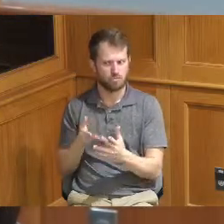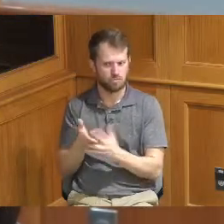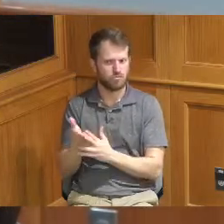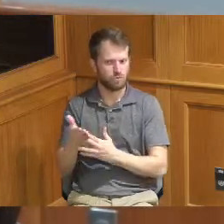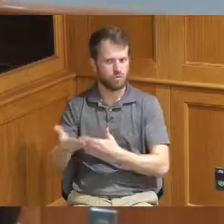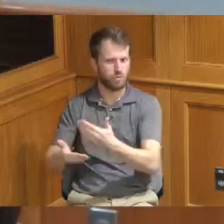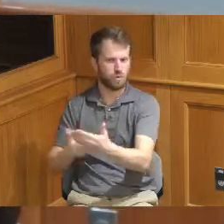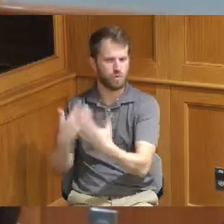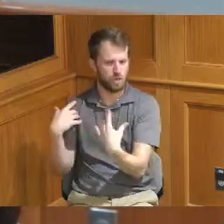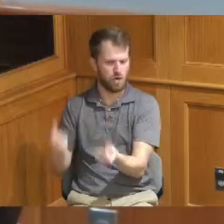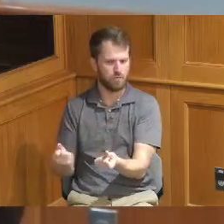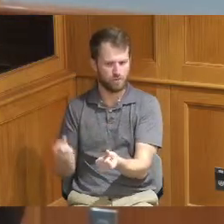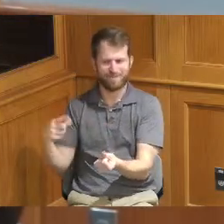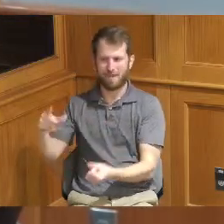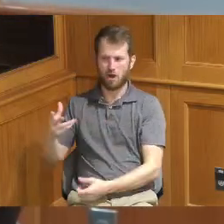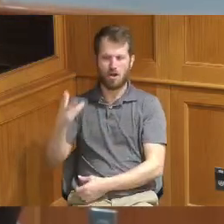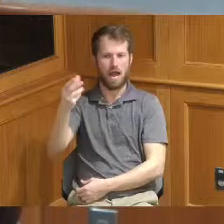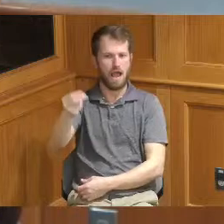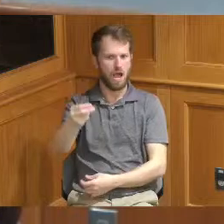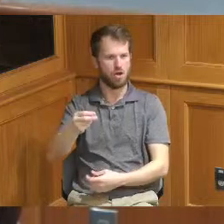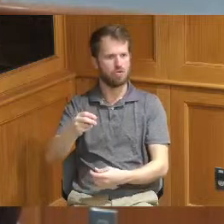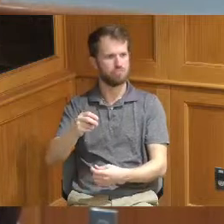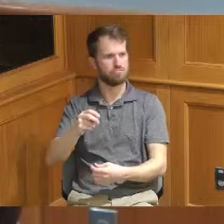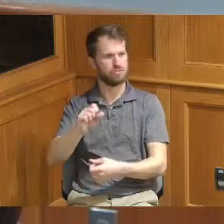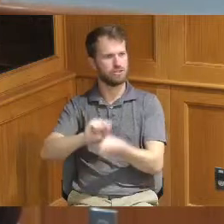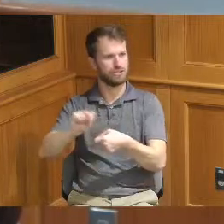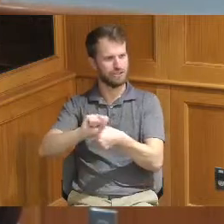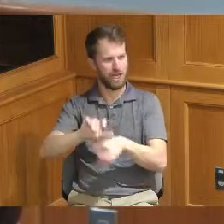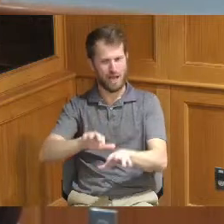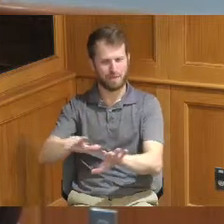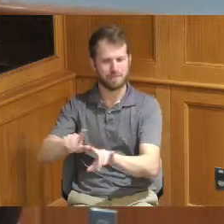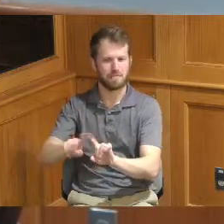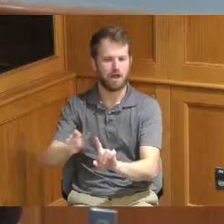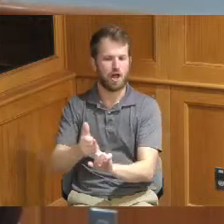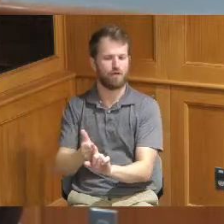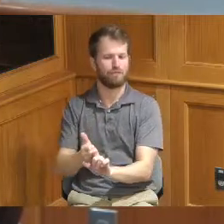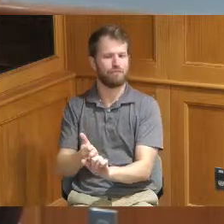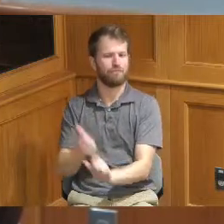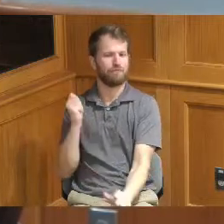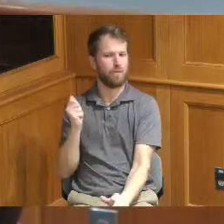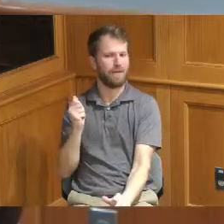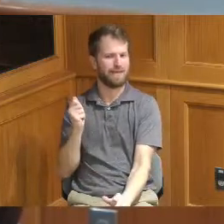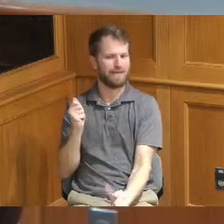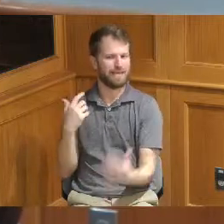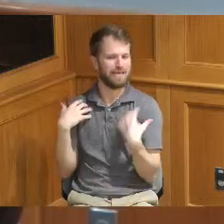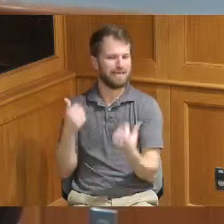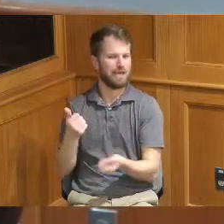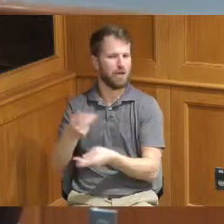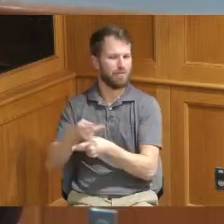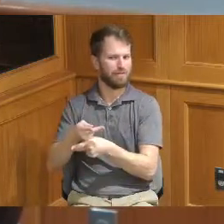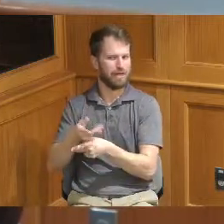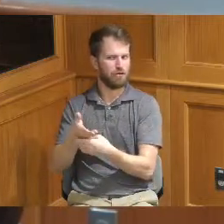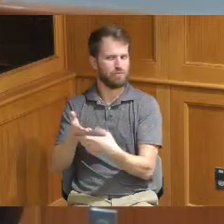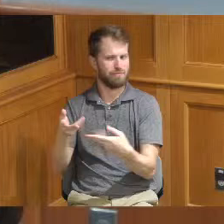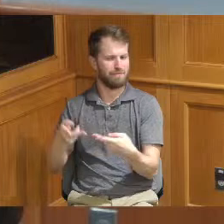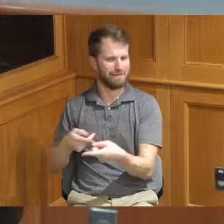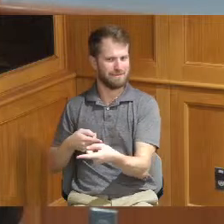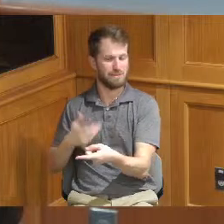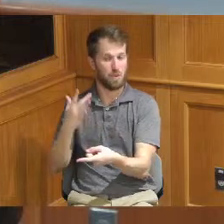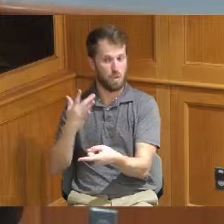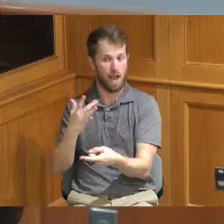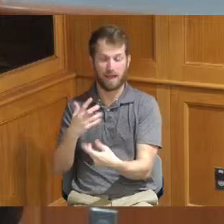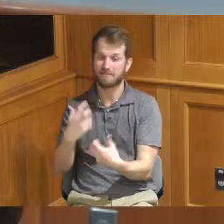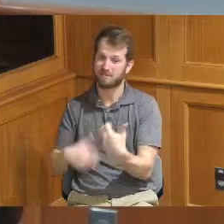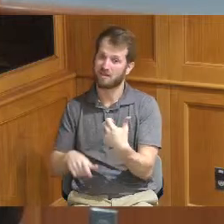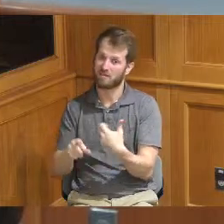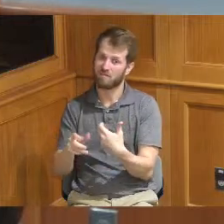getting into the workforce, but they're kind of avoiding healthcare institutions, A, because it's hard when you have a criminal